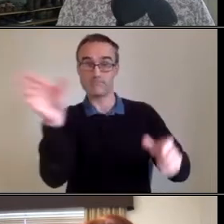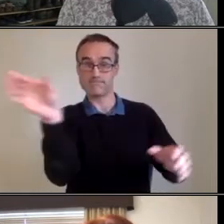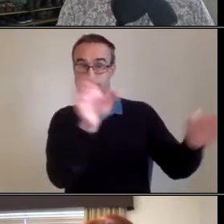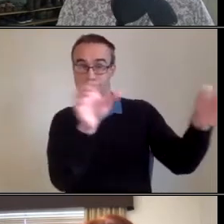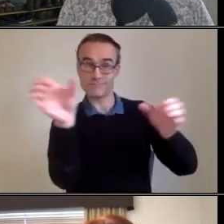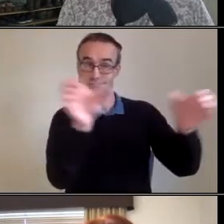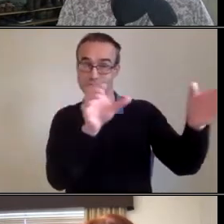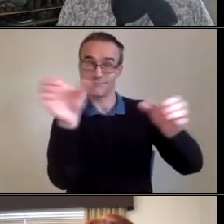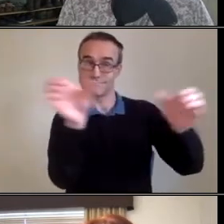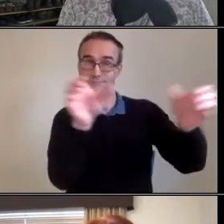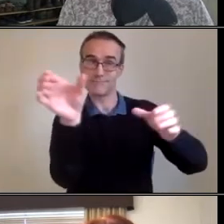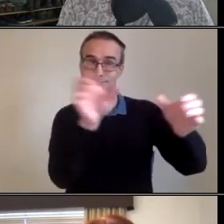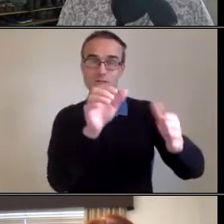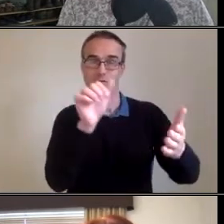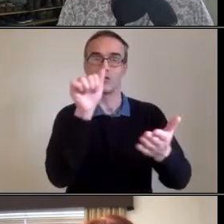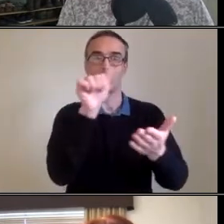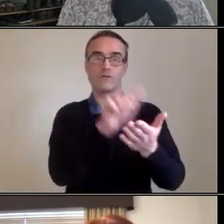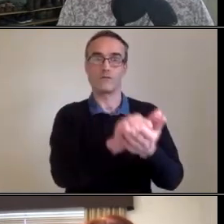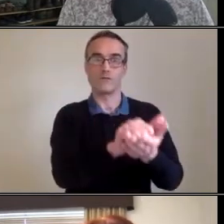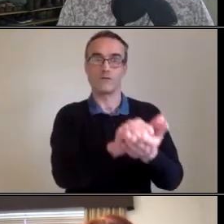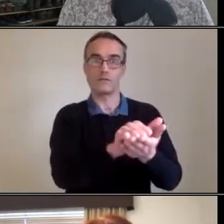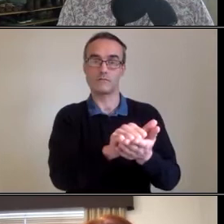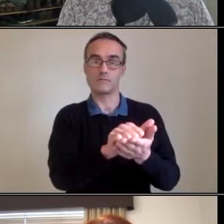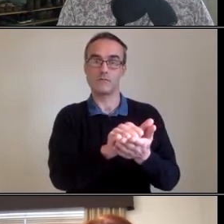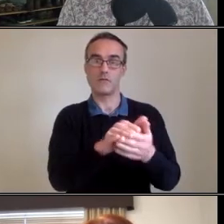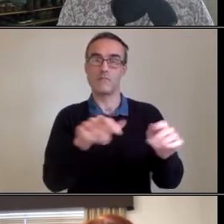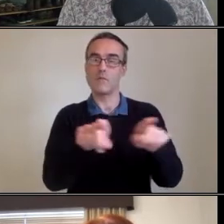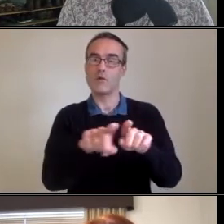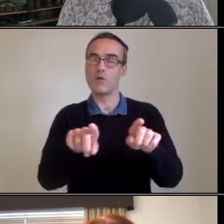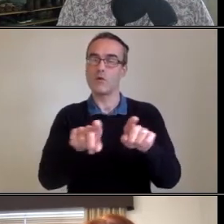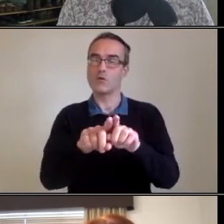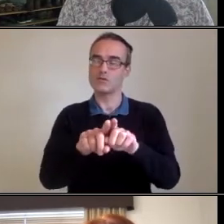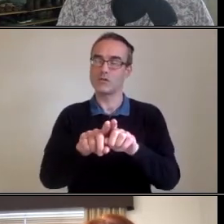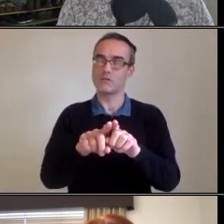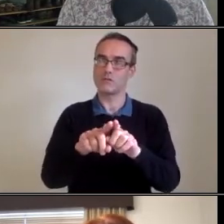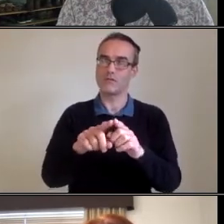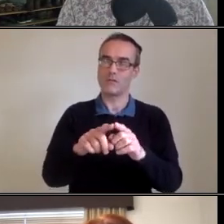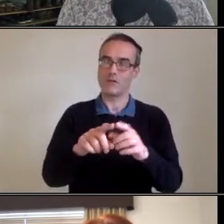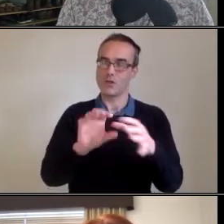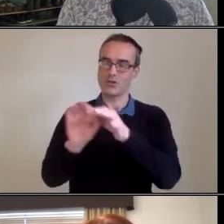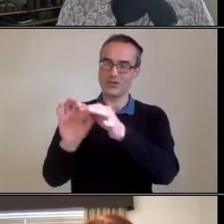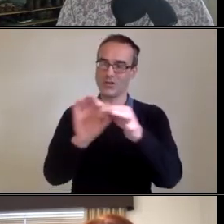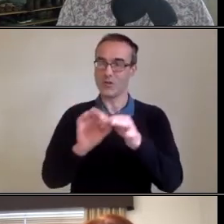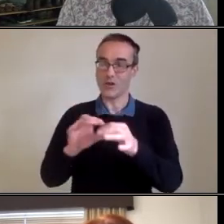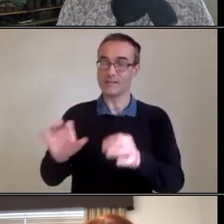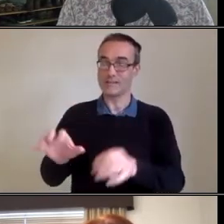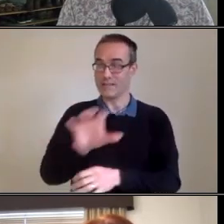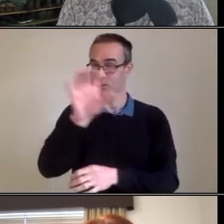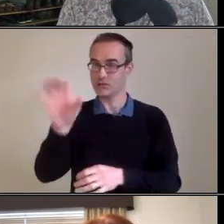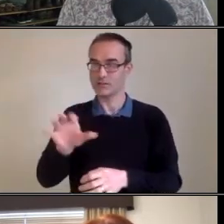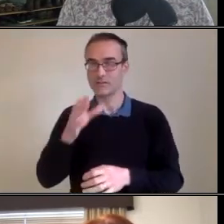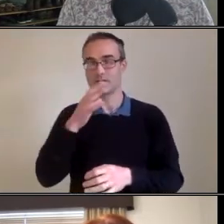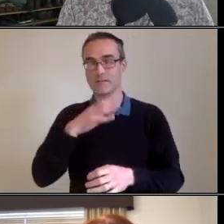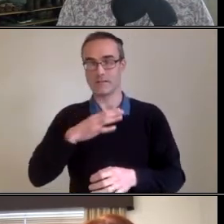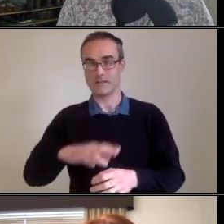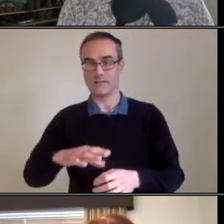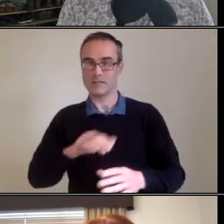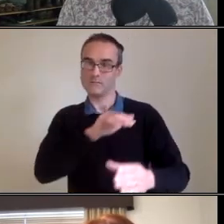UNESCO to say that there has to be a policy statement